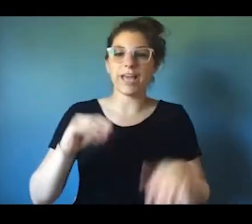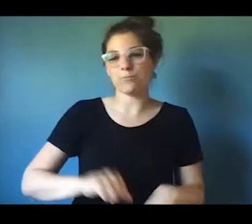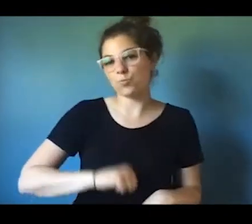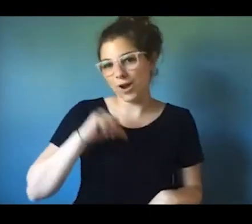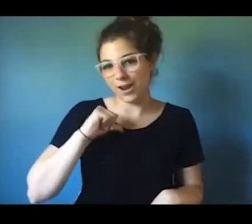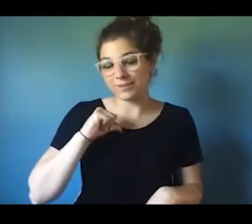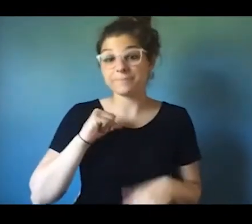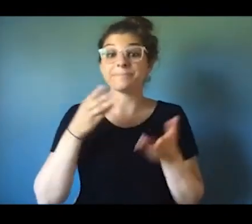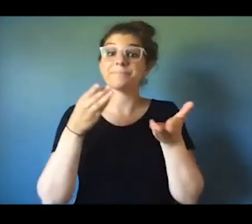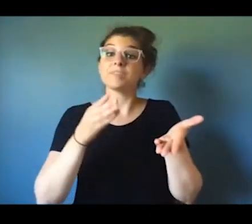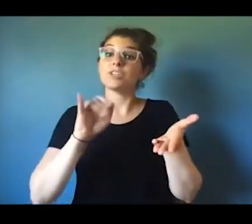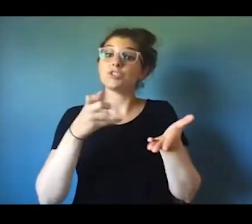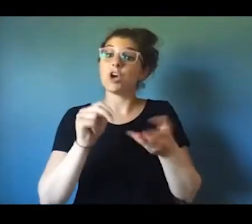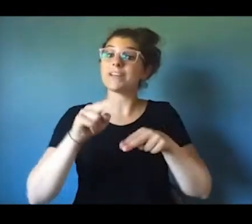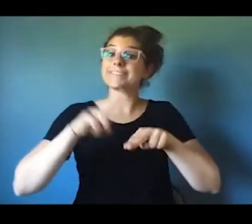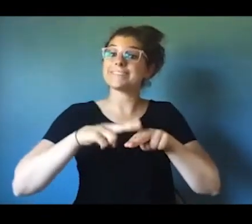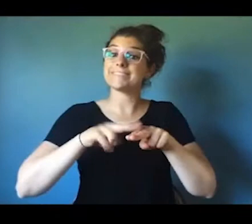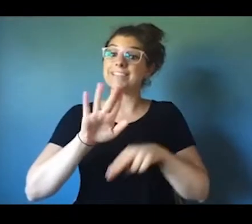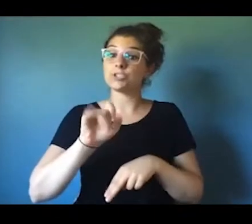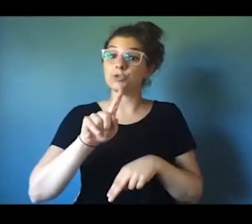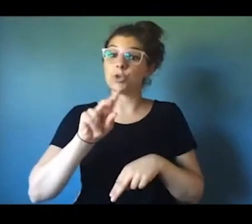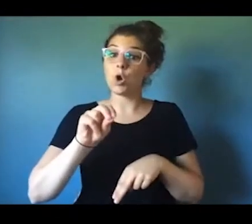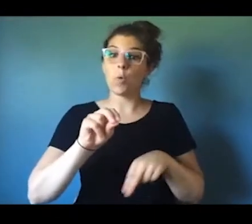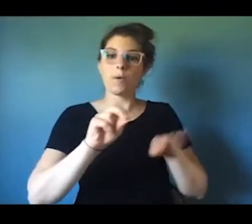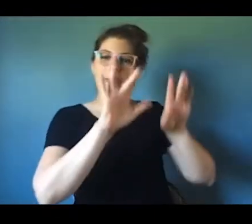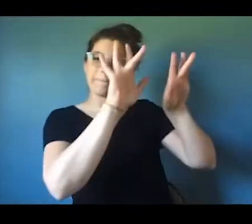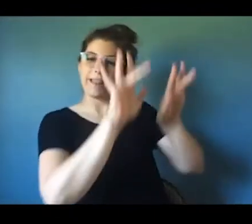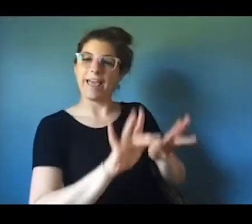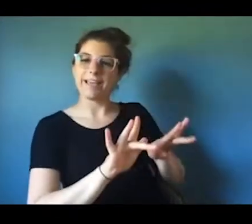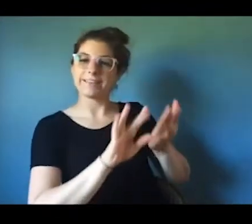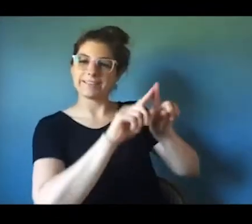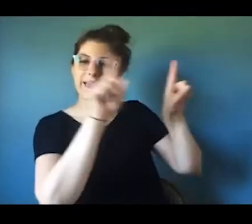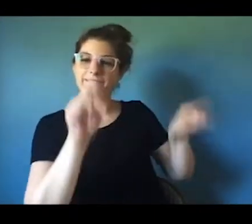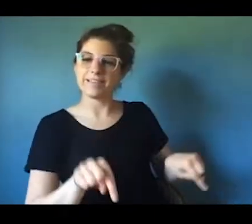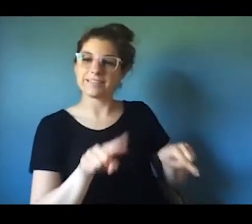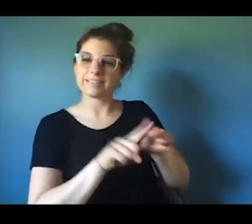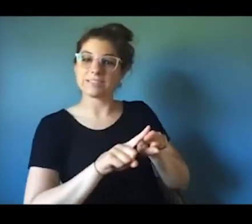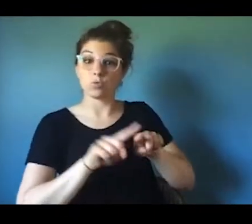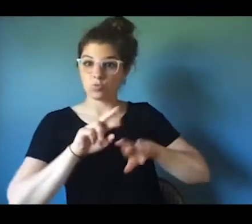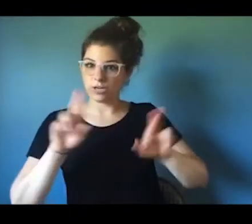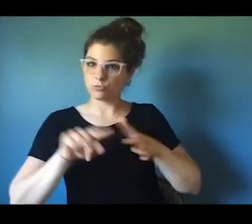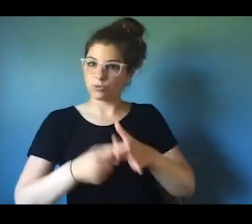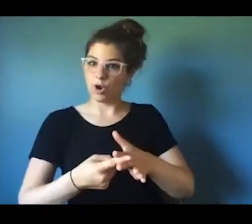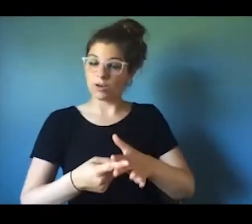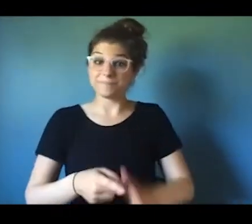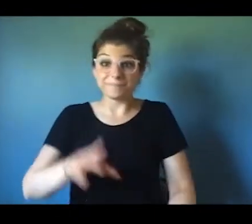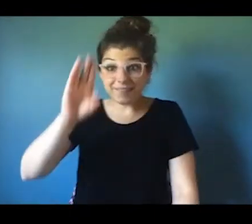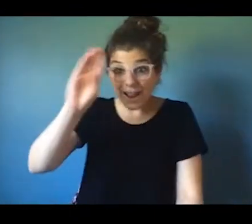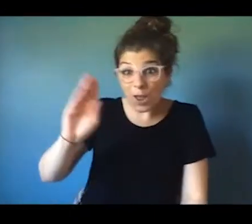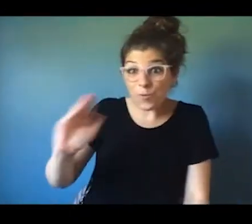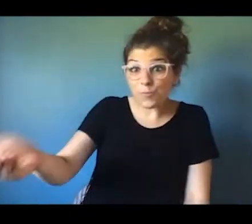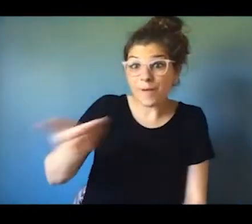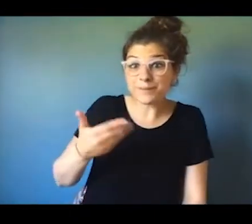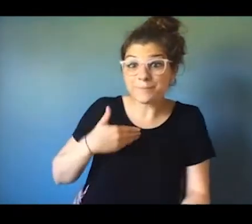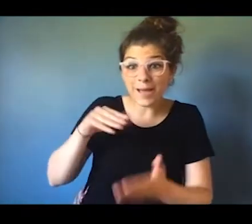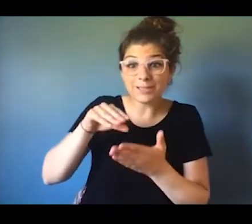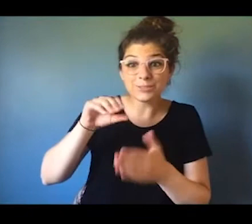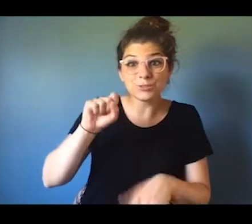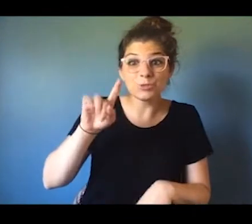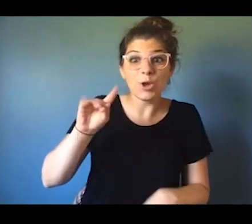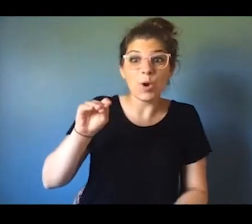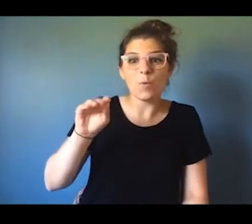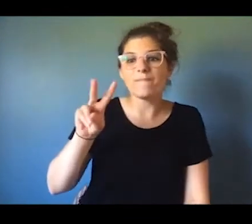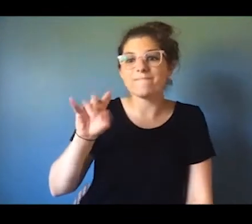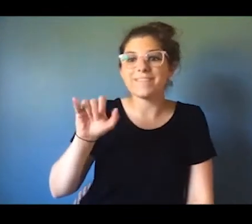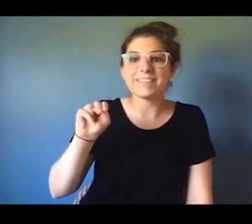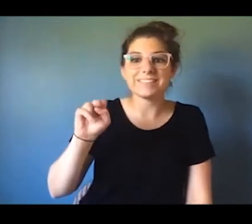and pride. Here's John sitting in his studio with a large blank canvas to his right, getting ready to start a painting for his banner. And welcome